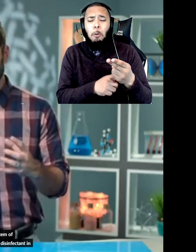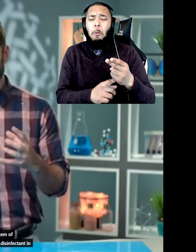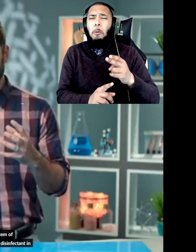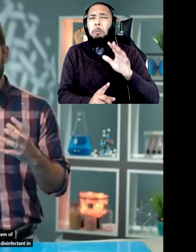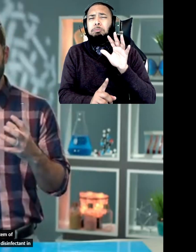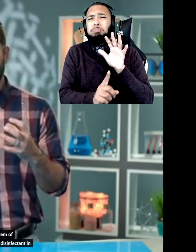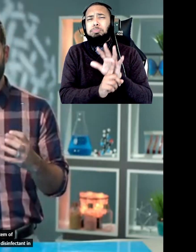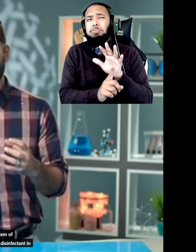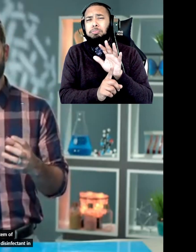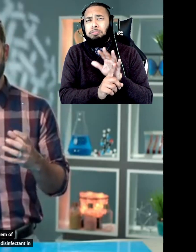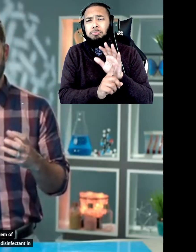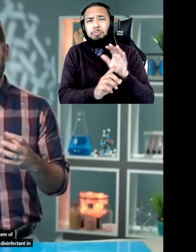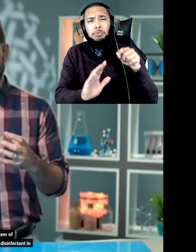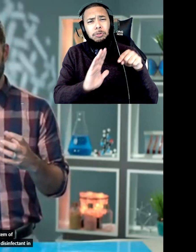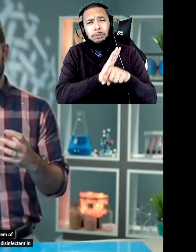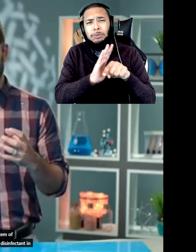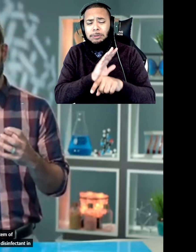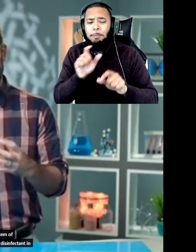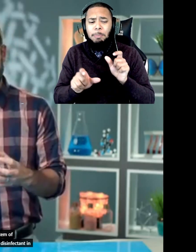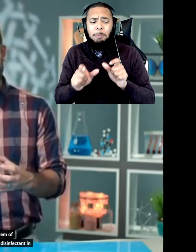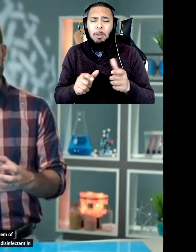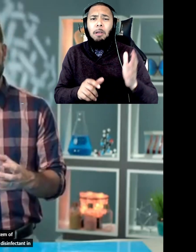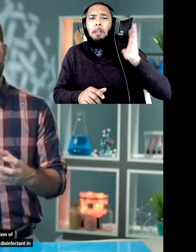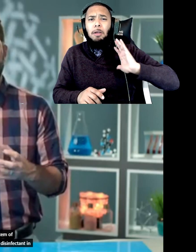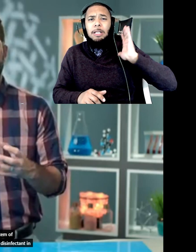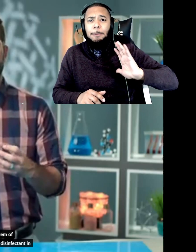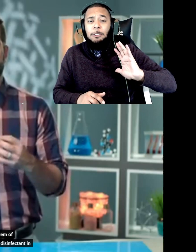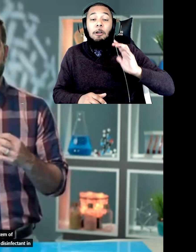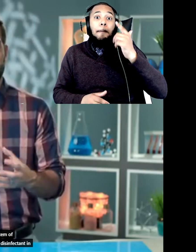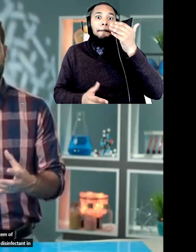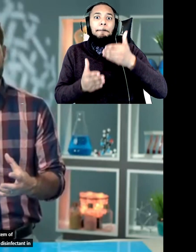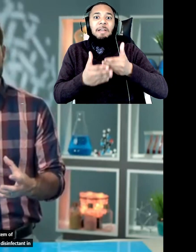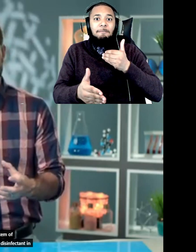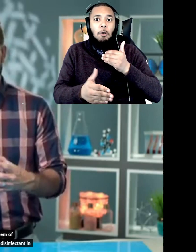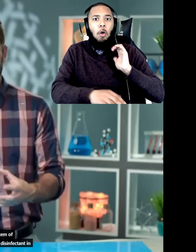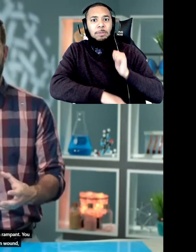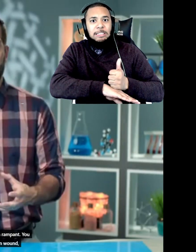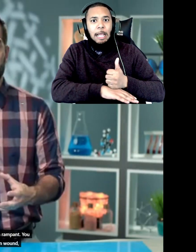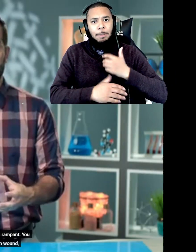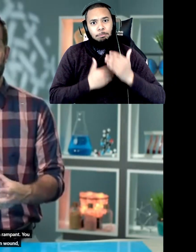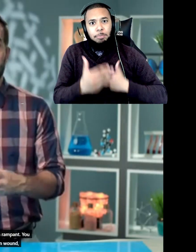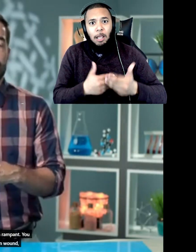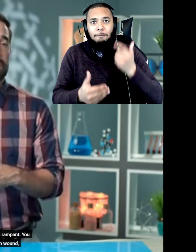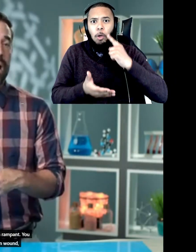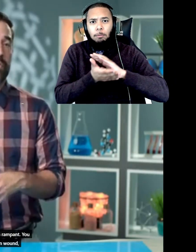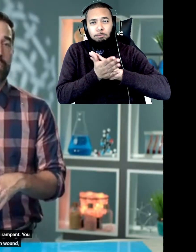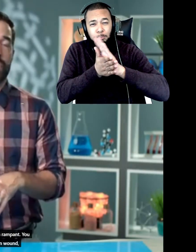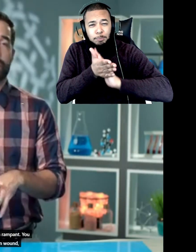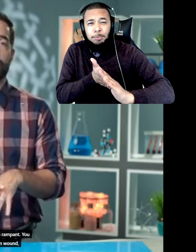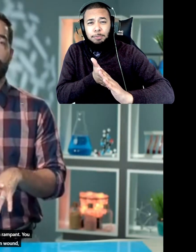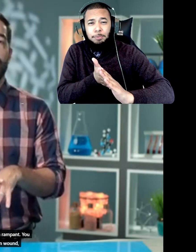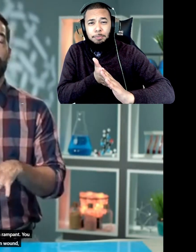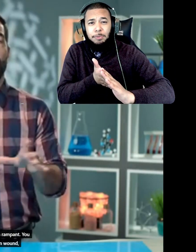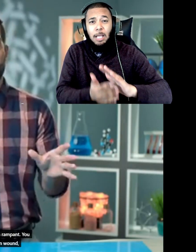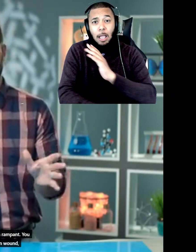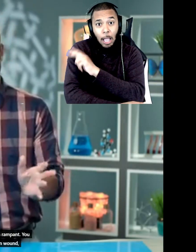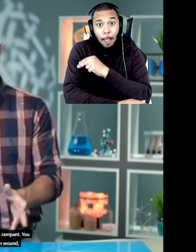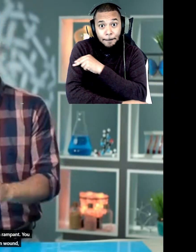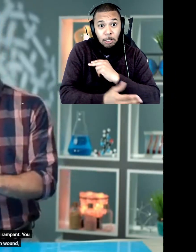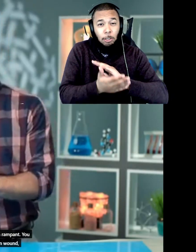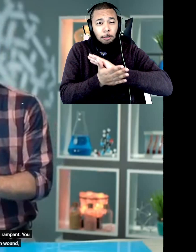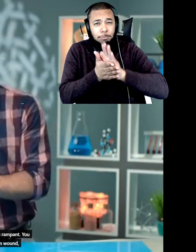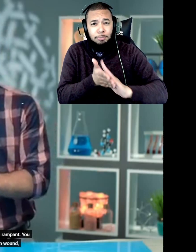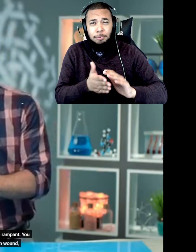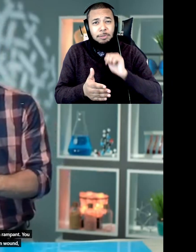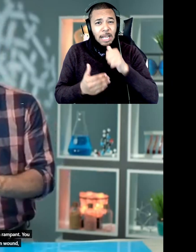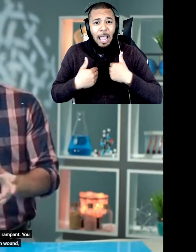system of cleanliness and disinfectant in hospitals. Staph infections ran rampant. You would